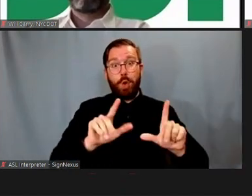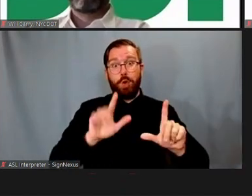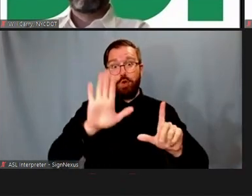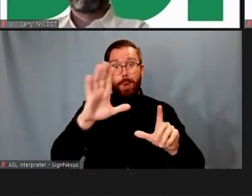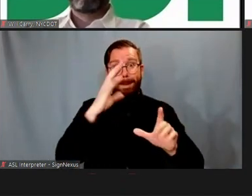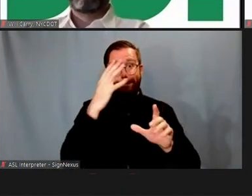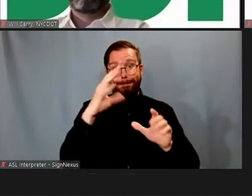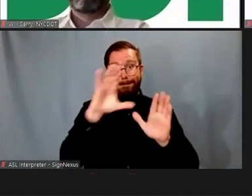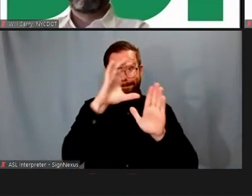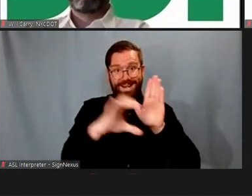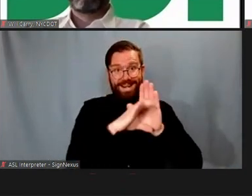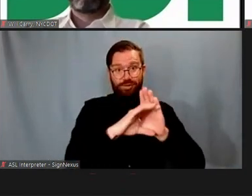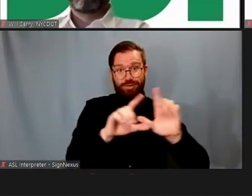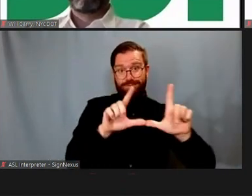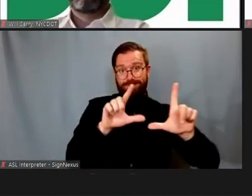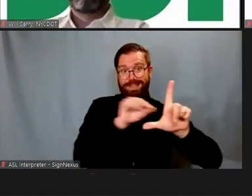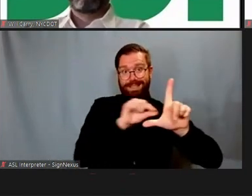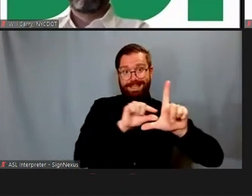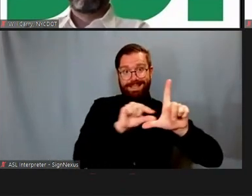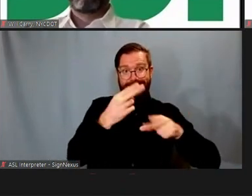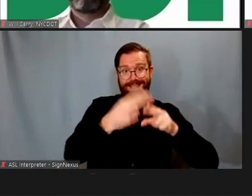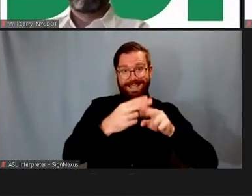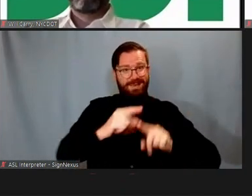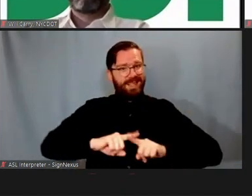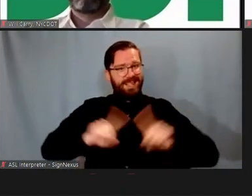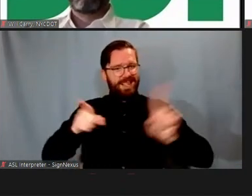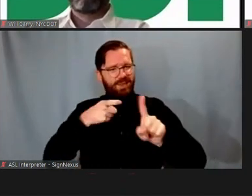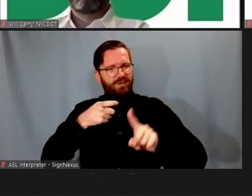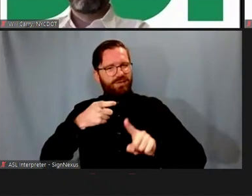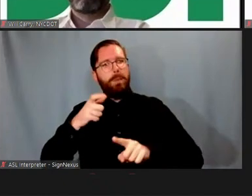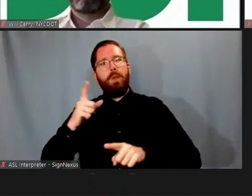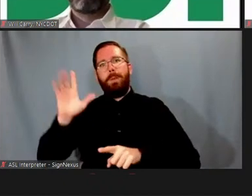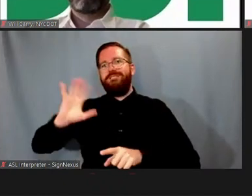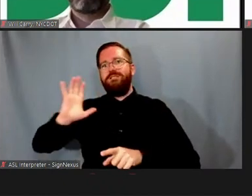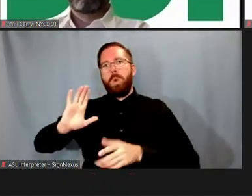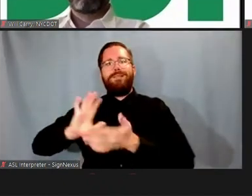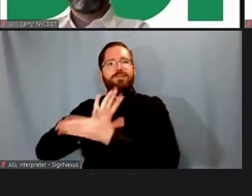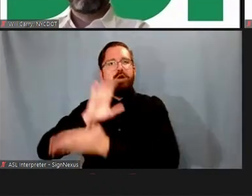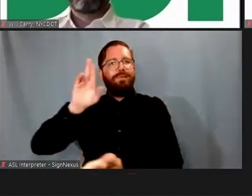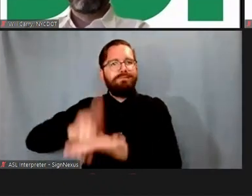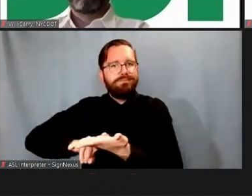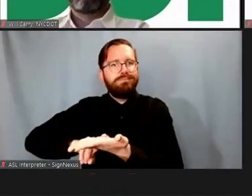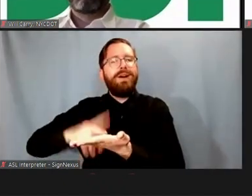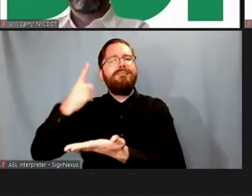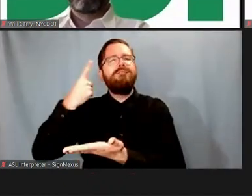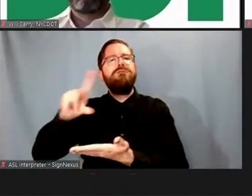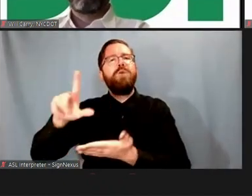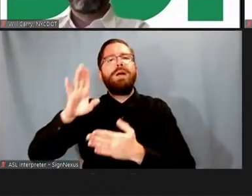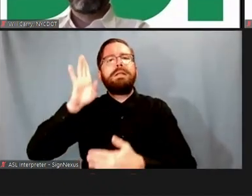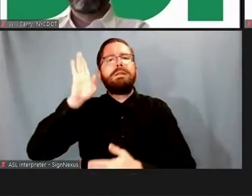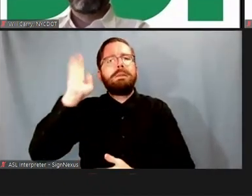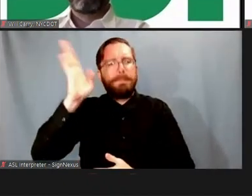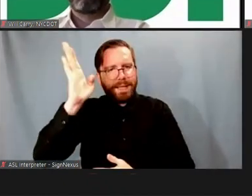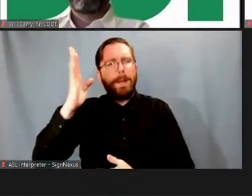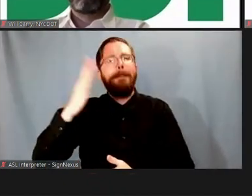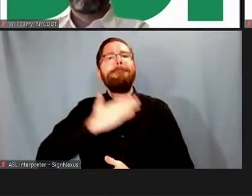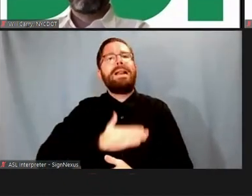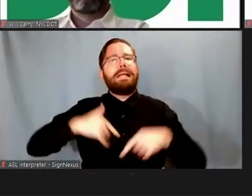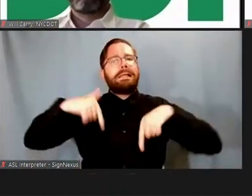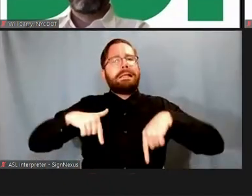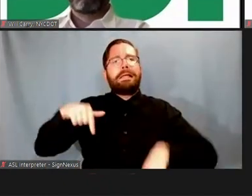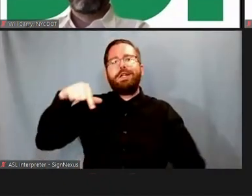signed up to speak or if you did not sign up to speak but would like to speak please identify yourself in the q a